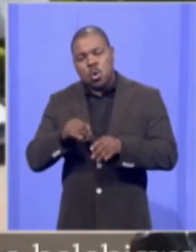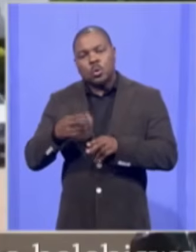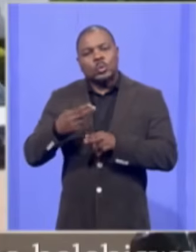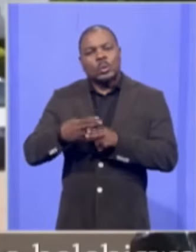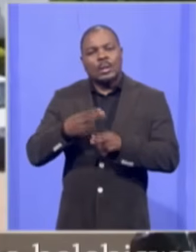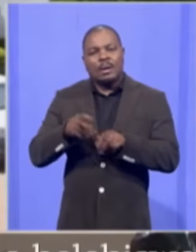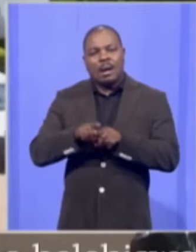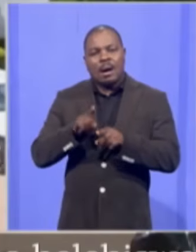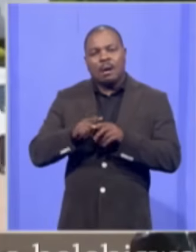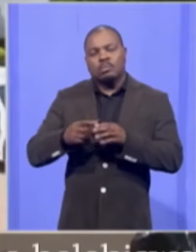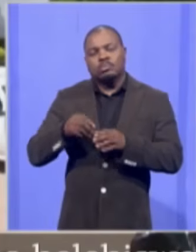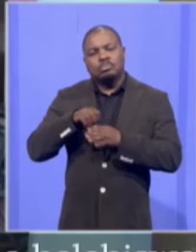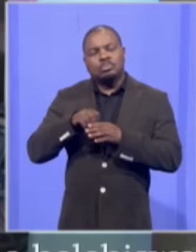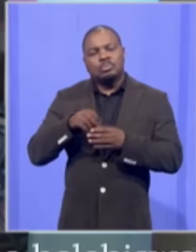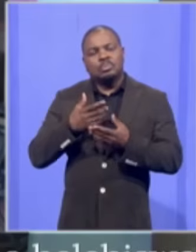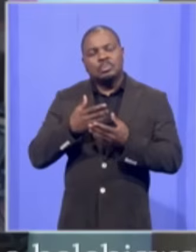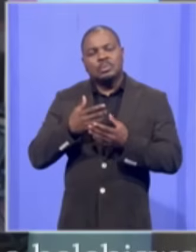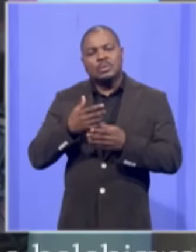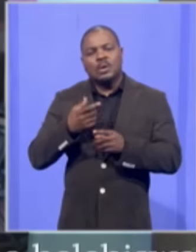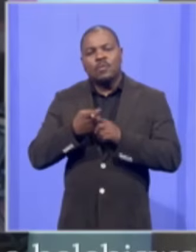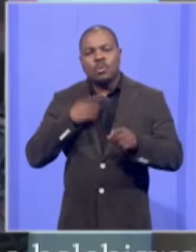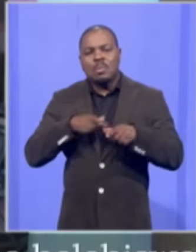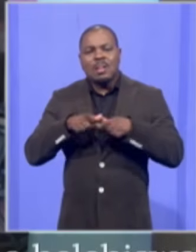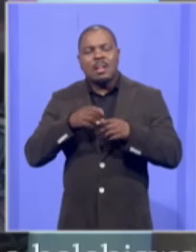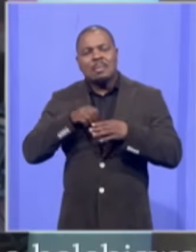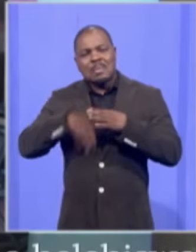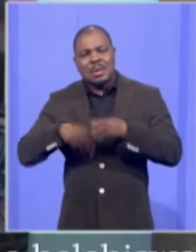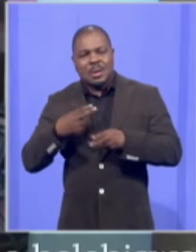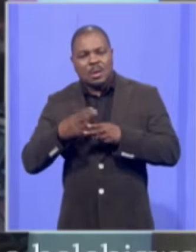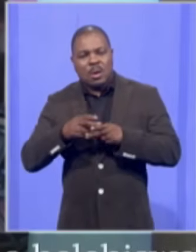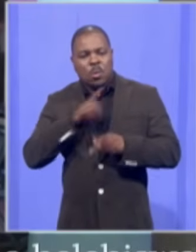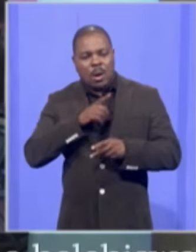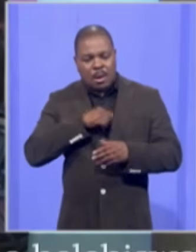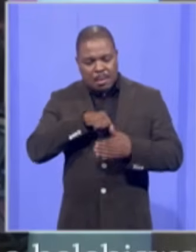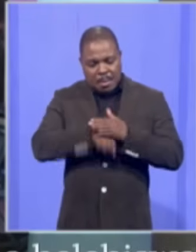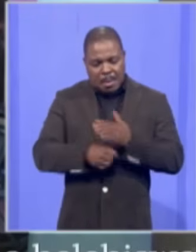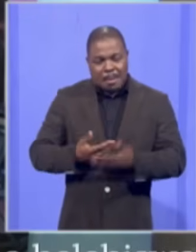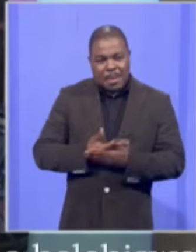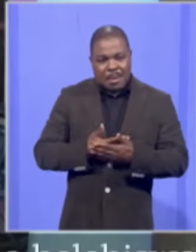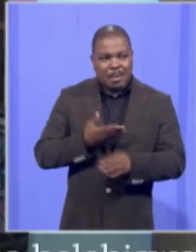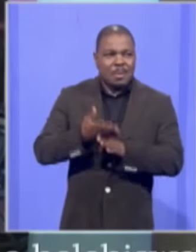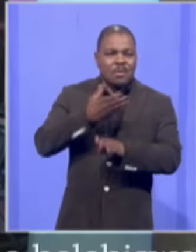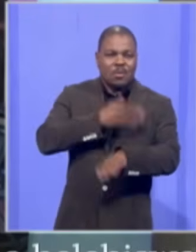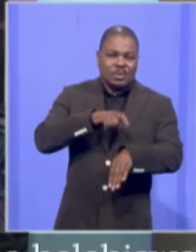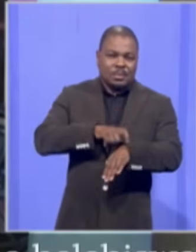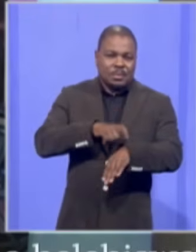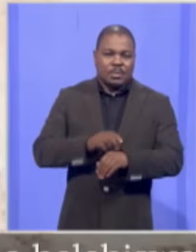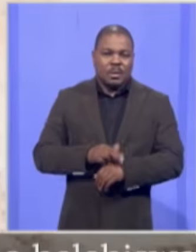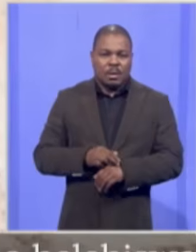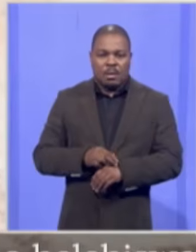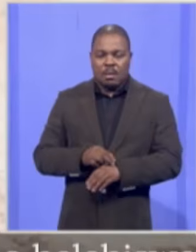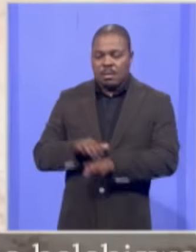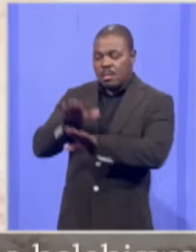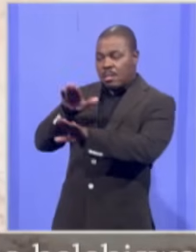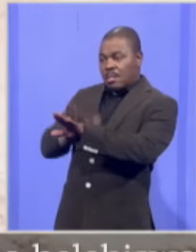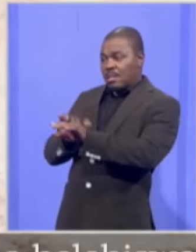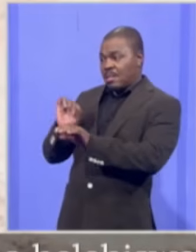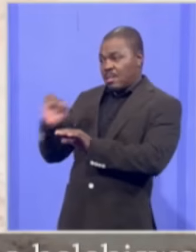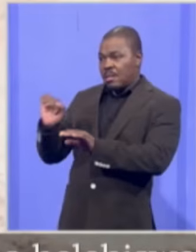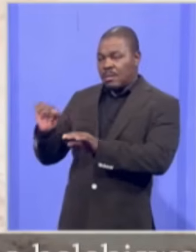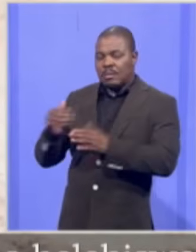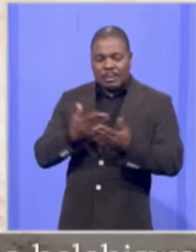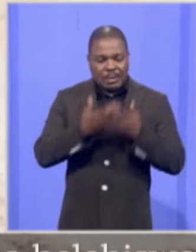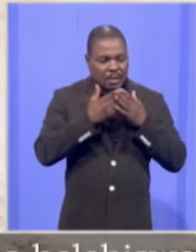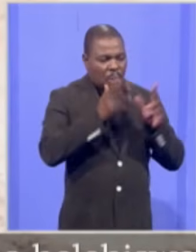ka mora ho beleha ngwana ya hlahileng pele ho nako sepetleleng sa Tshilizini. Ngwana bo Mudau o nyahladitse dithuto tsa